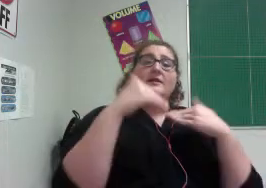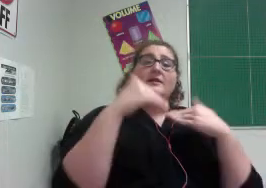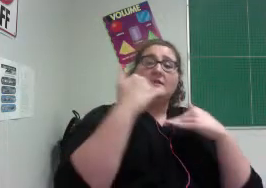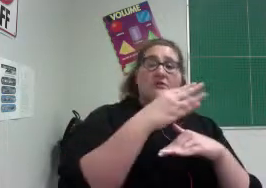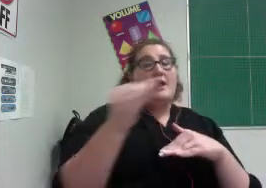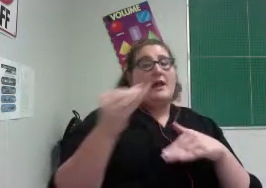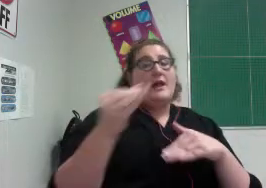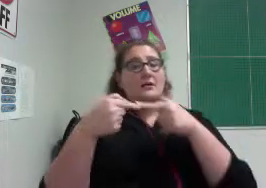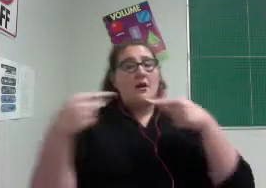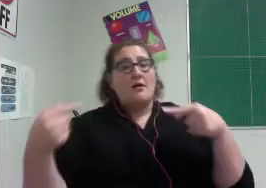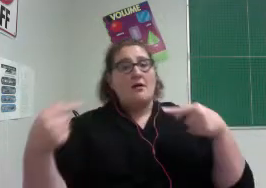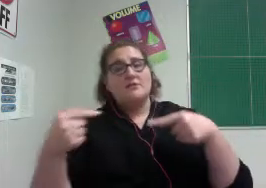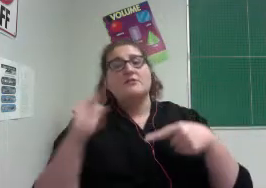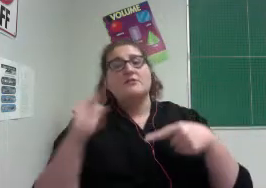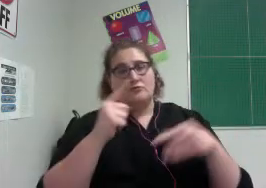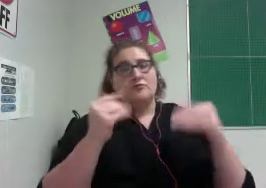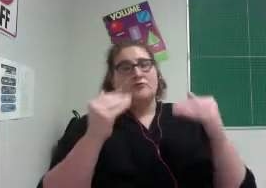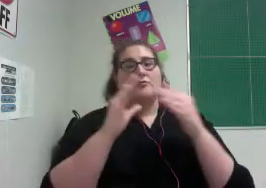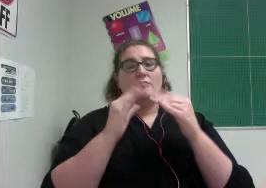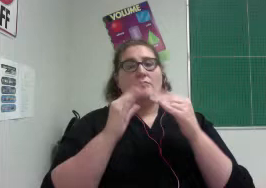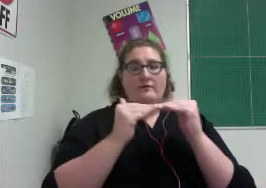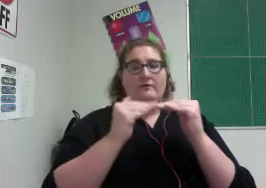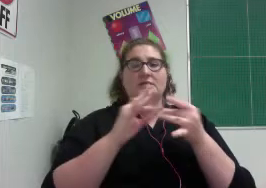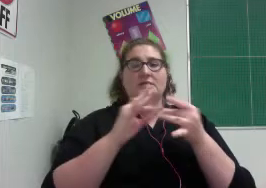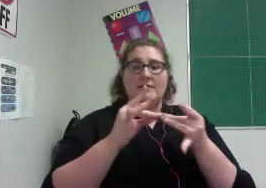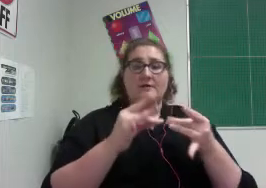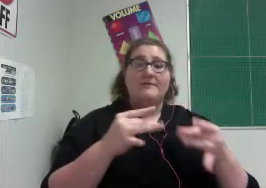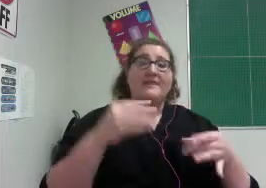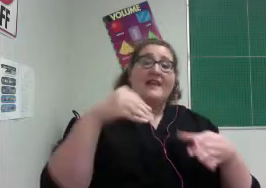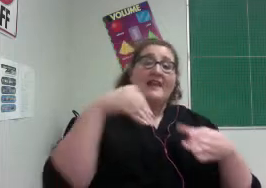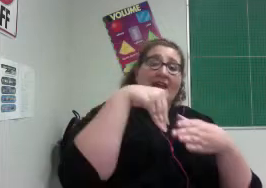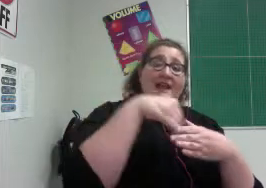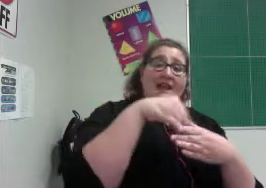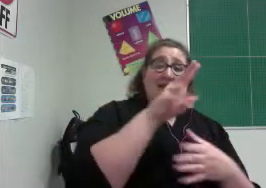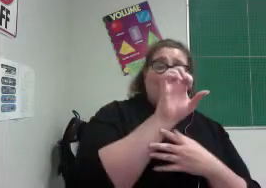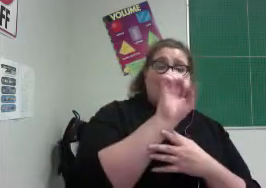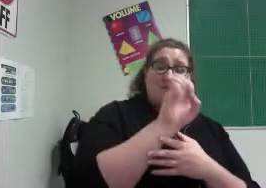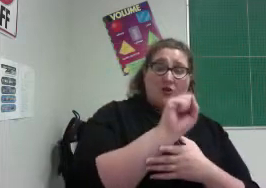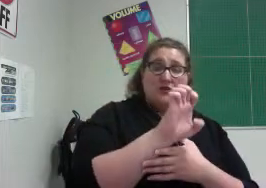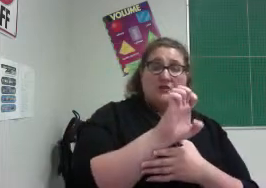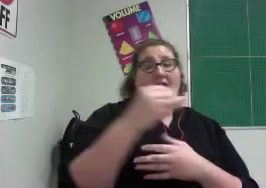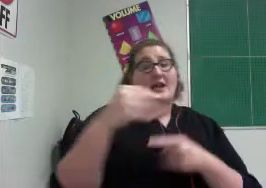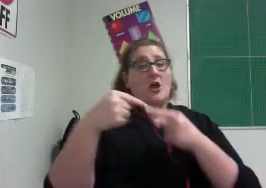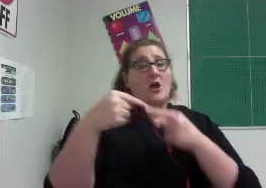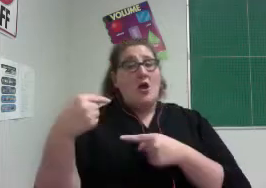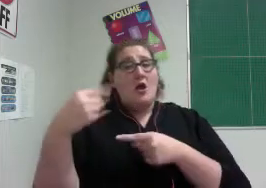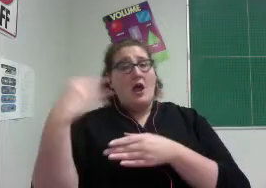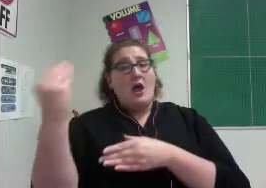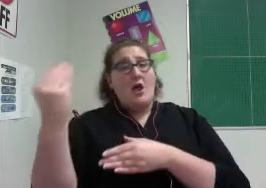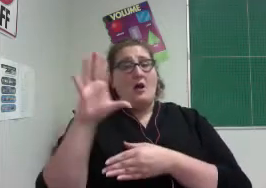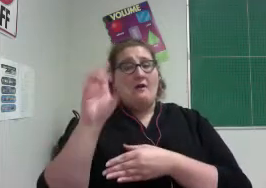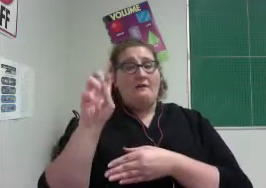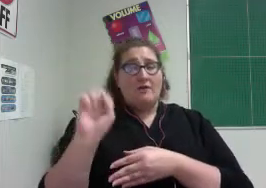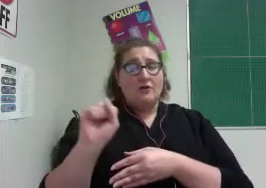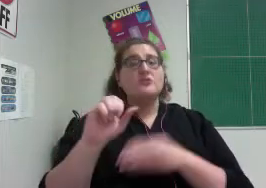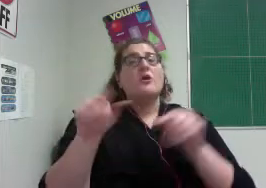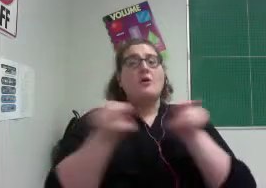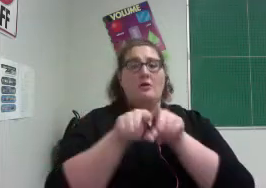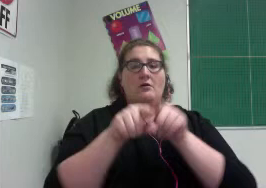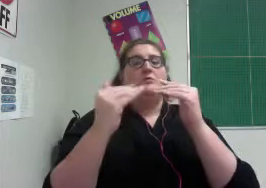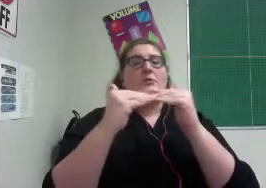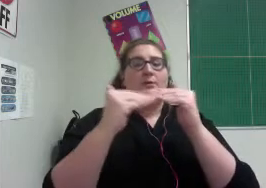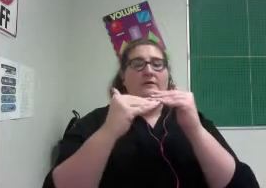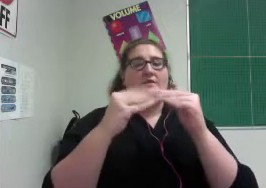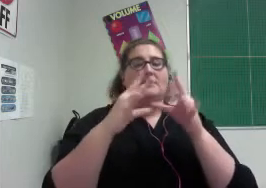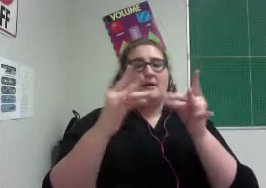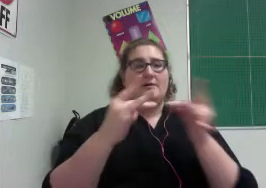its contrapositive are equivalent statements. The inverse and the converse statements are also equivalent statements.